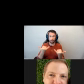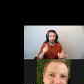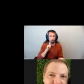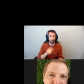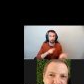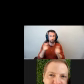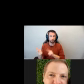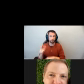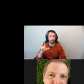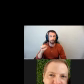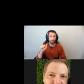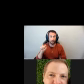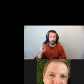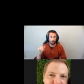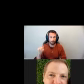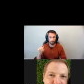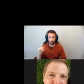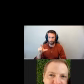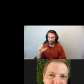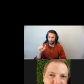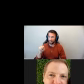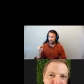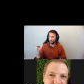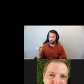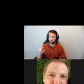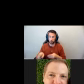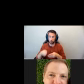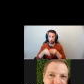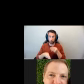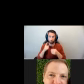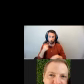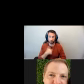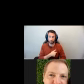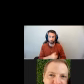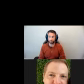Leanne conclude for us now.